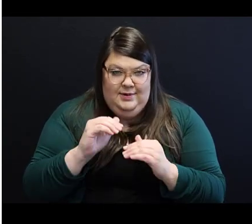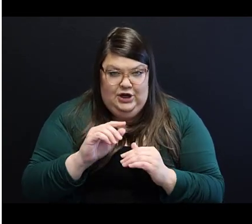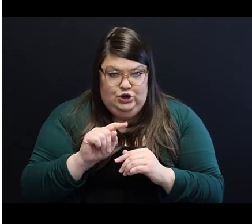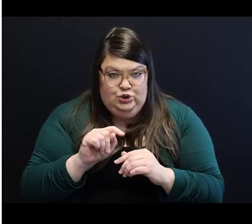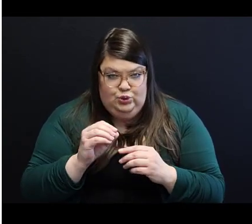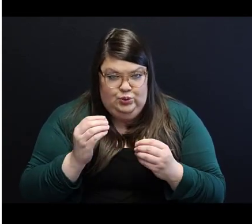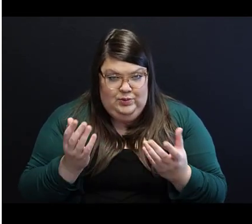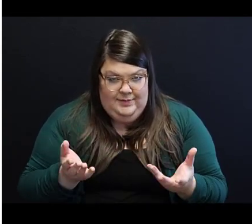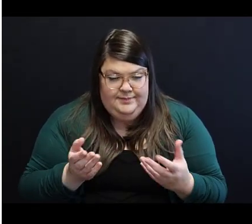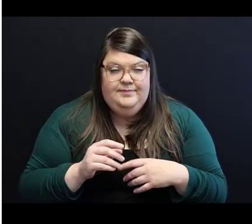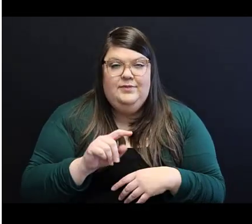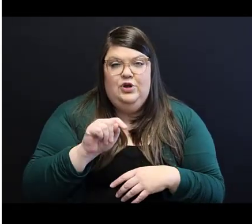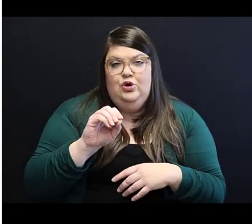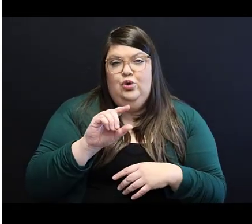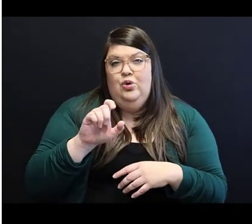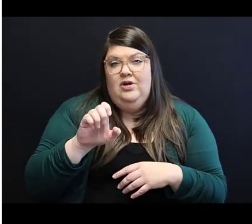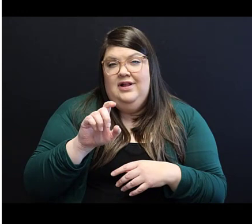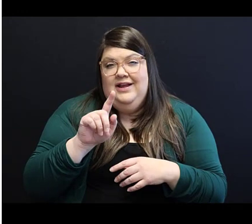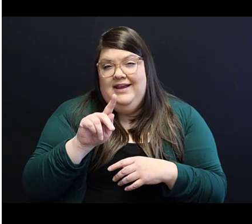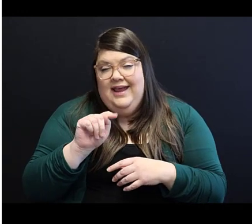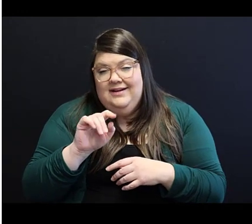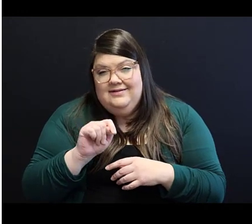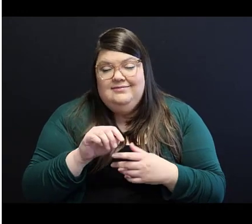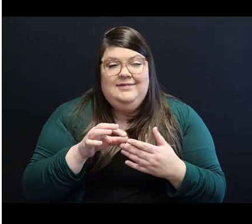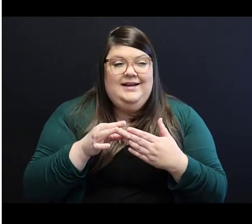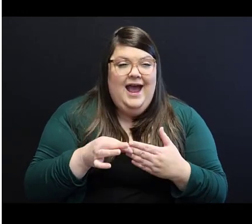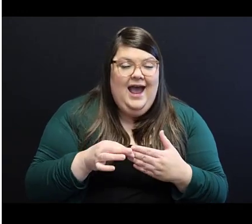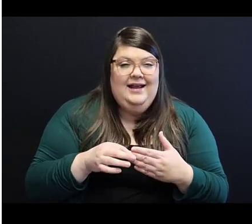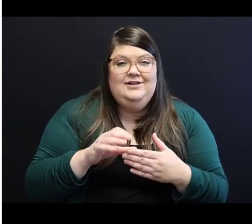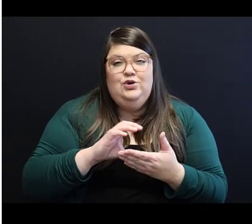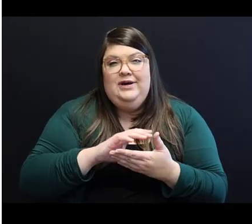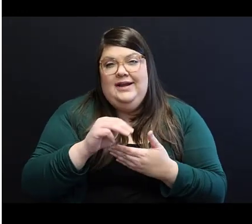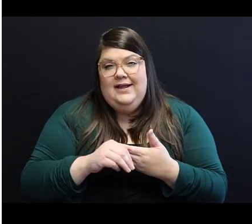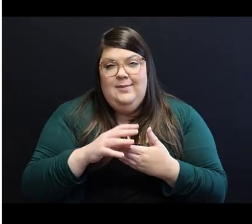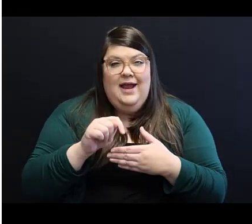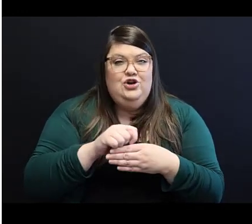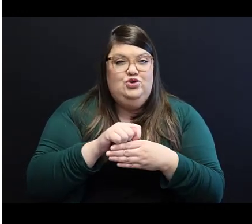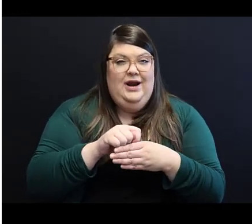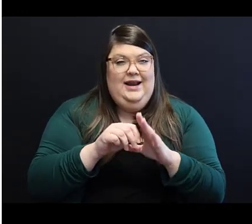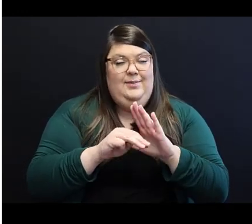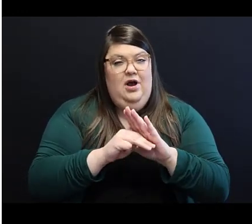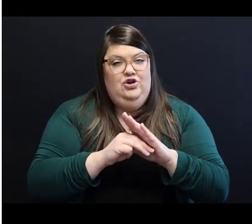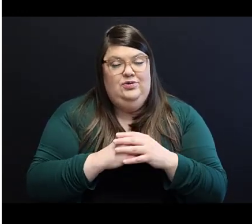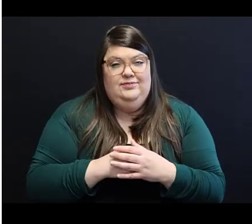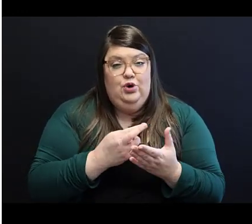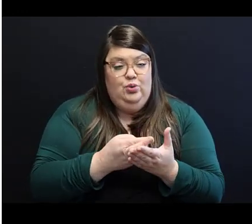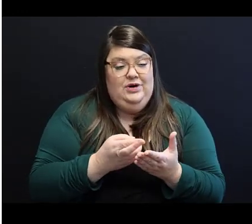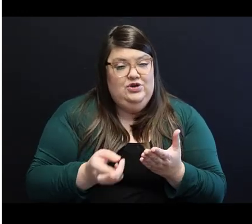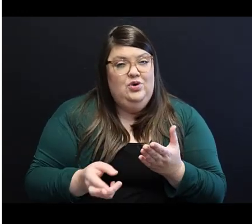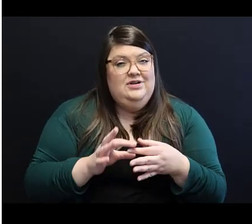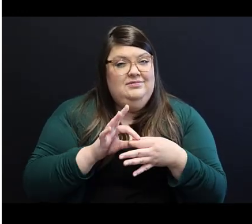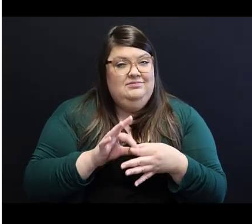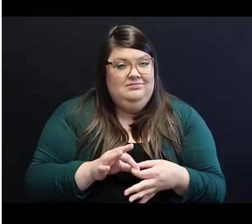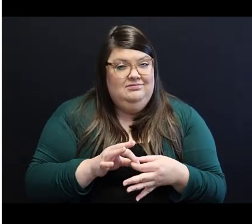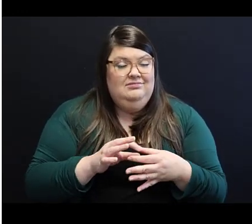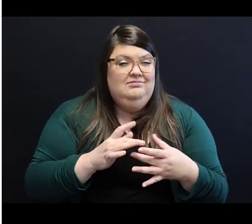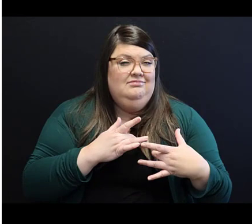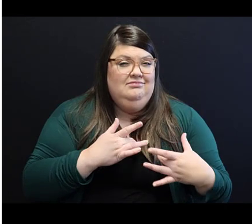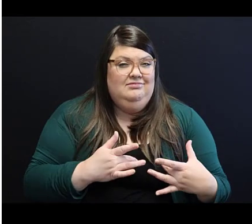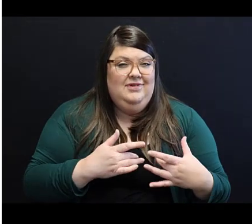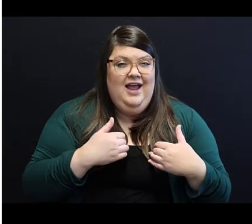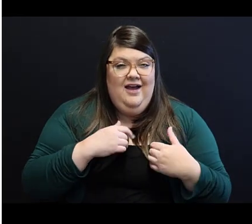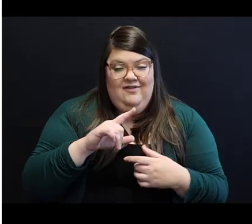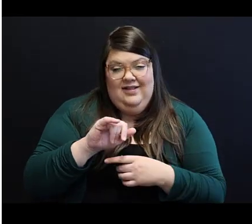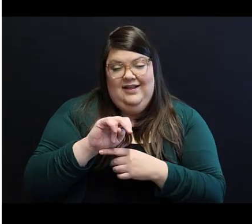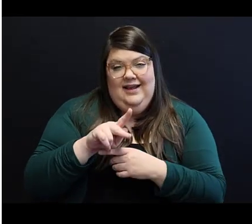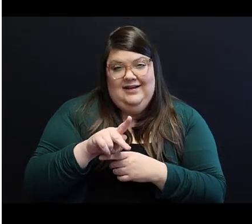toolkits, guides, curriculum, and training modules. Resources on a curated list typically include links to helpful